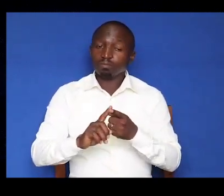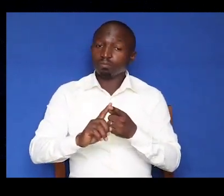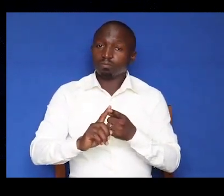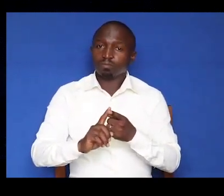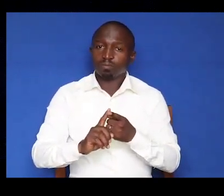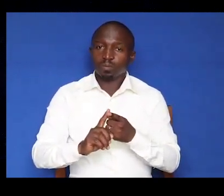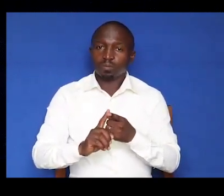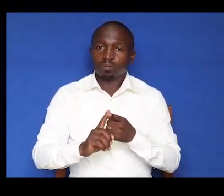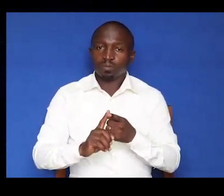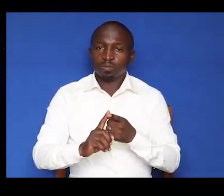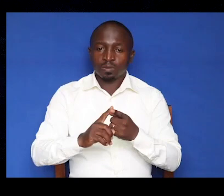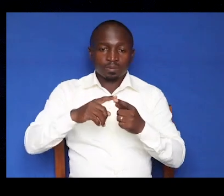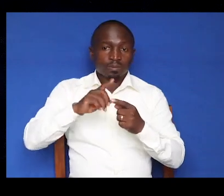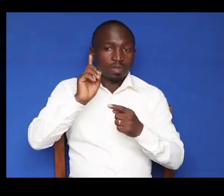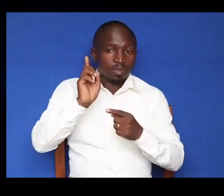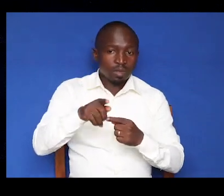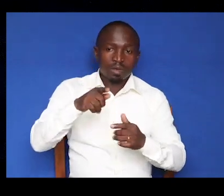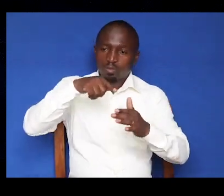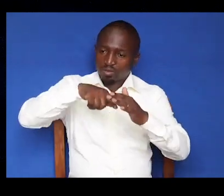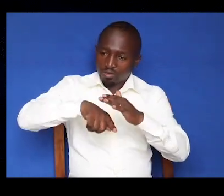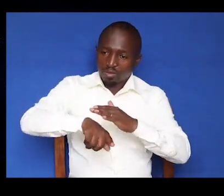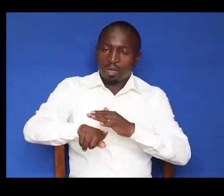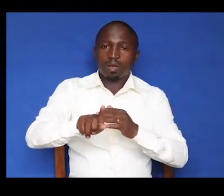in oceanic